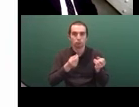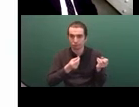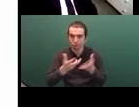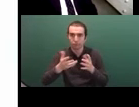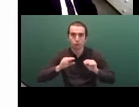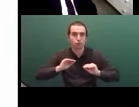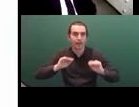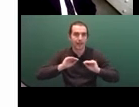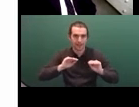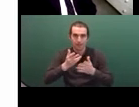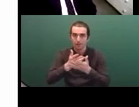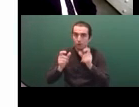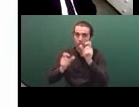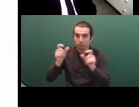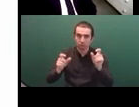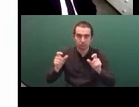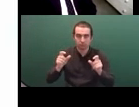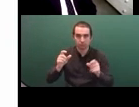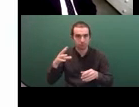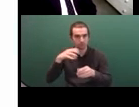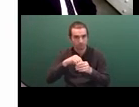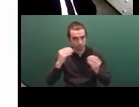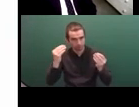course. Now, in this course,